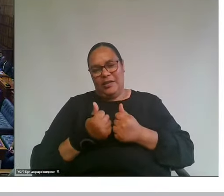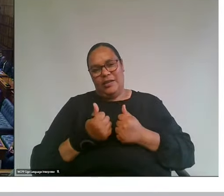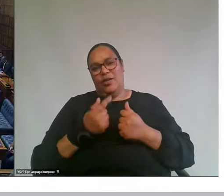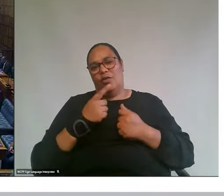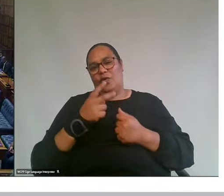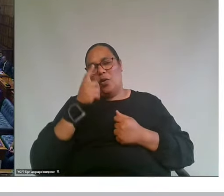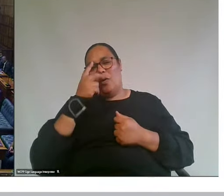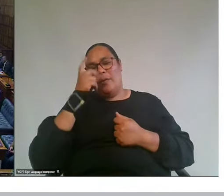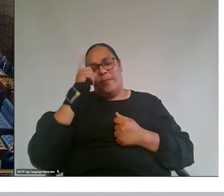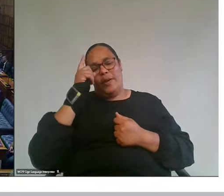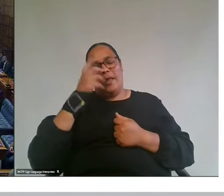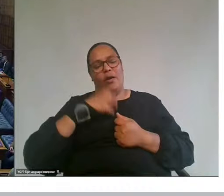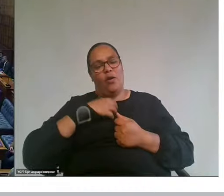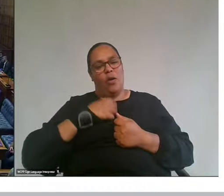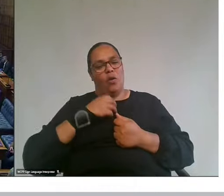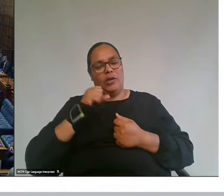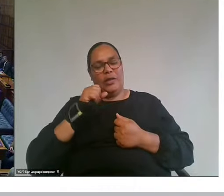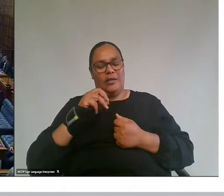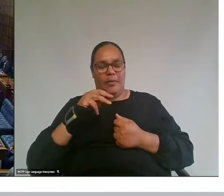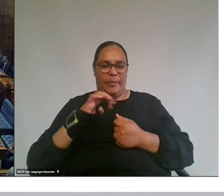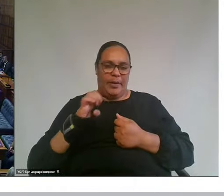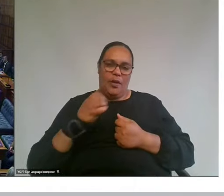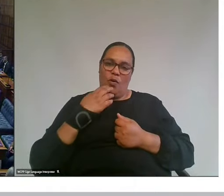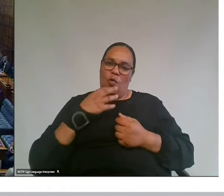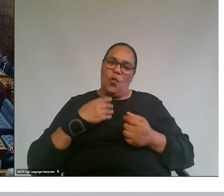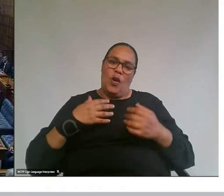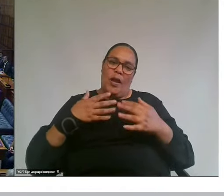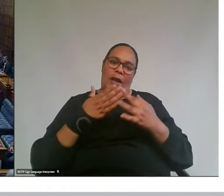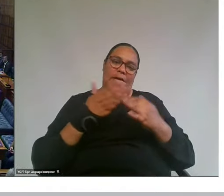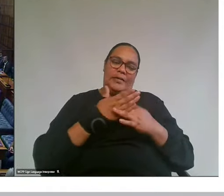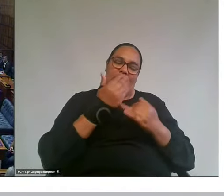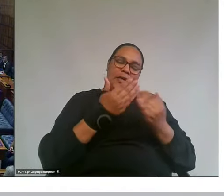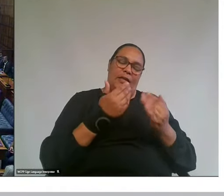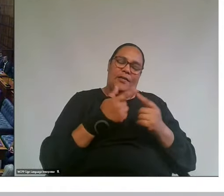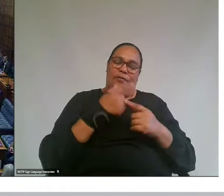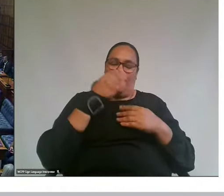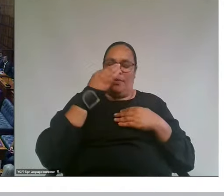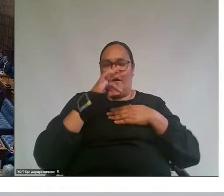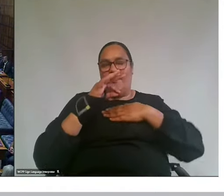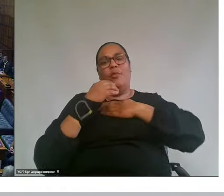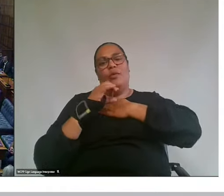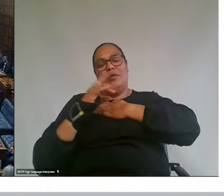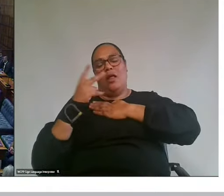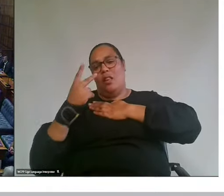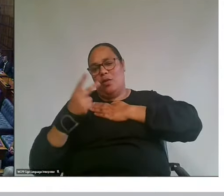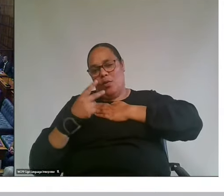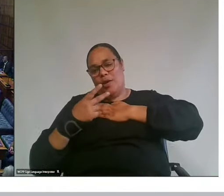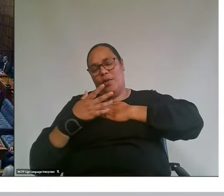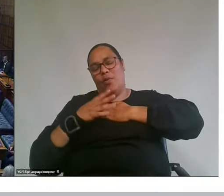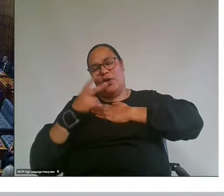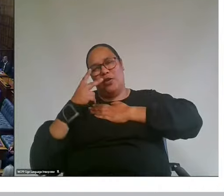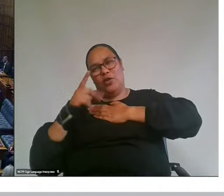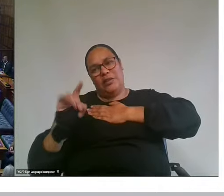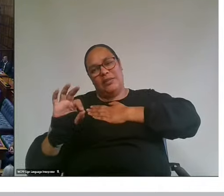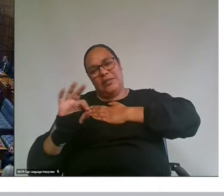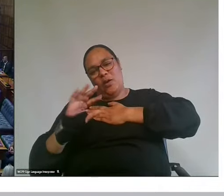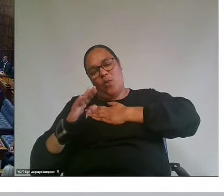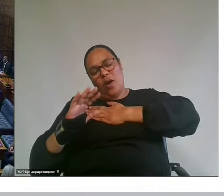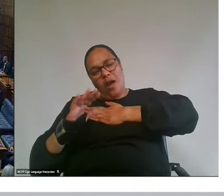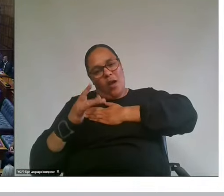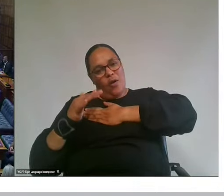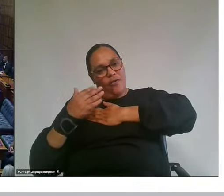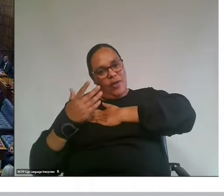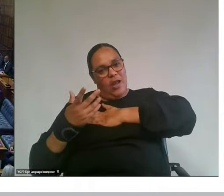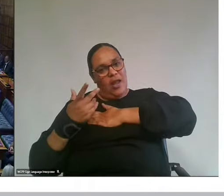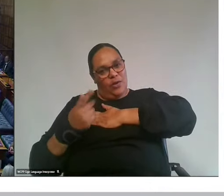Black owned smmes who will access tenders from government so we're still looking into that we would like to check how that one works if we can get that done